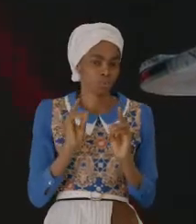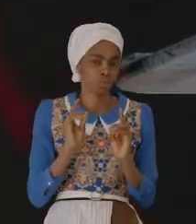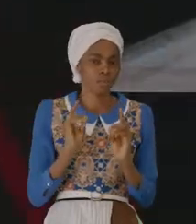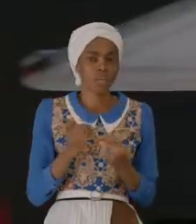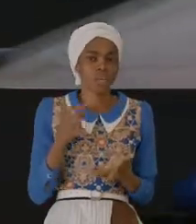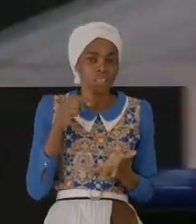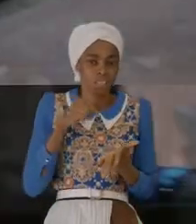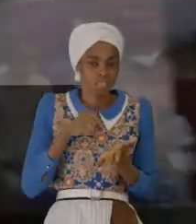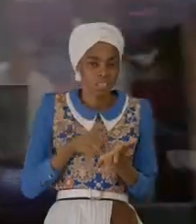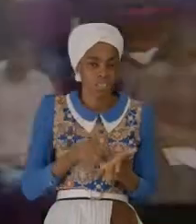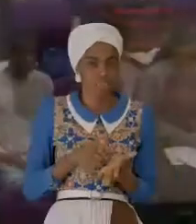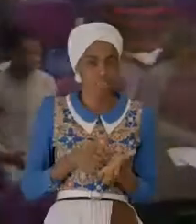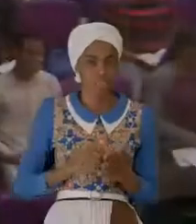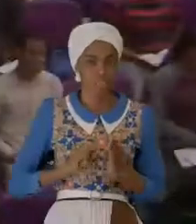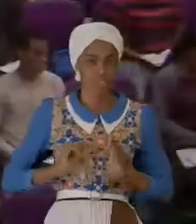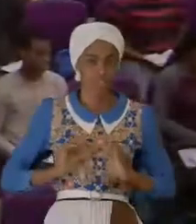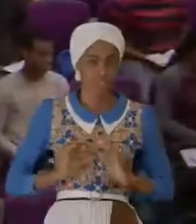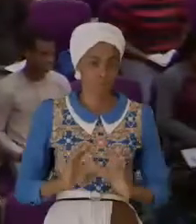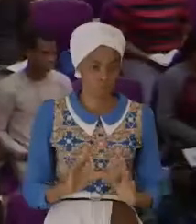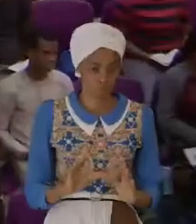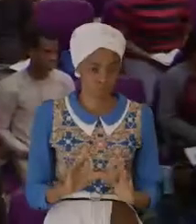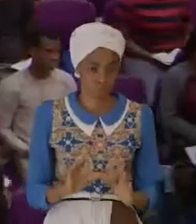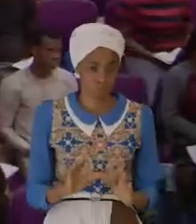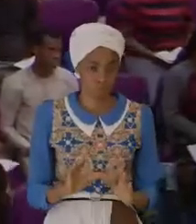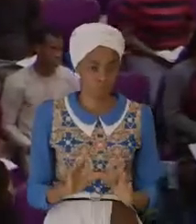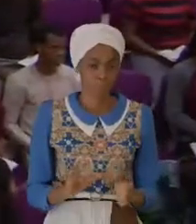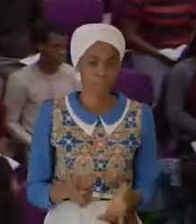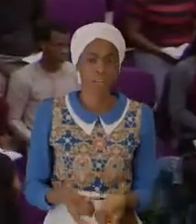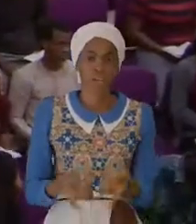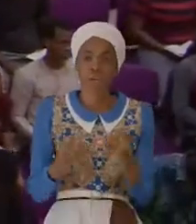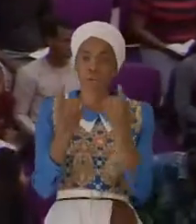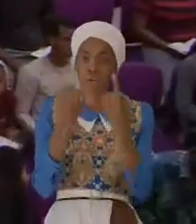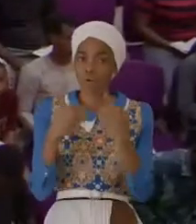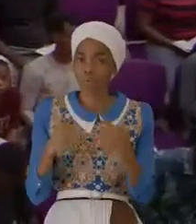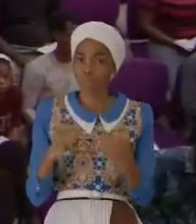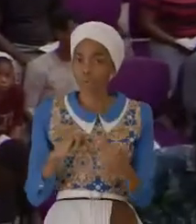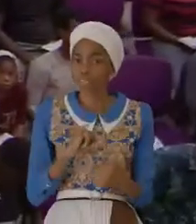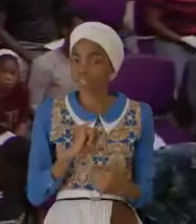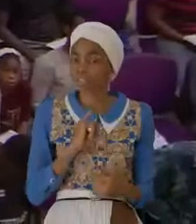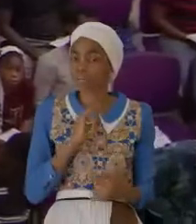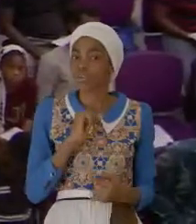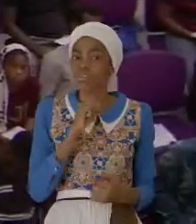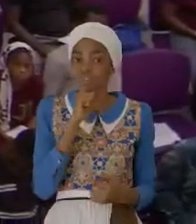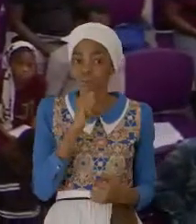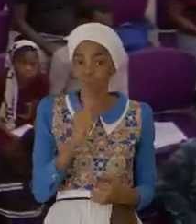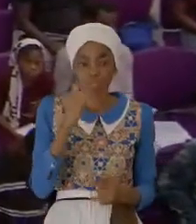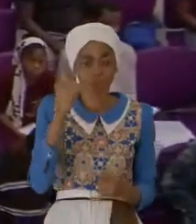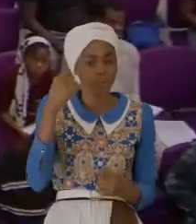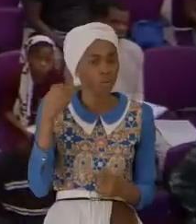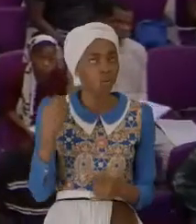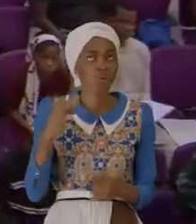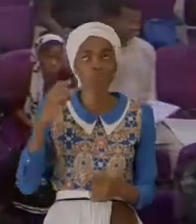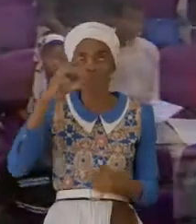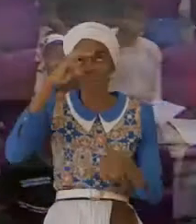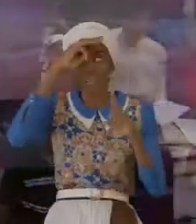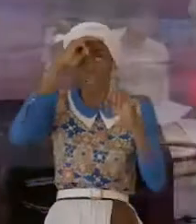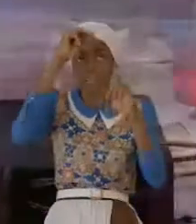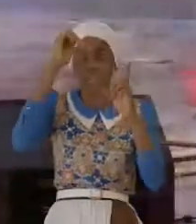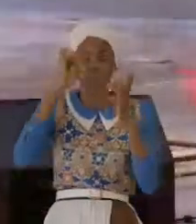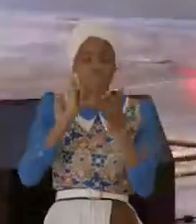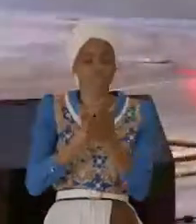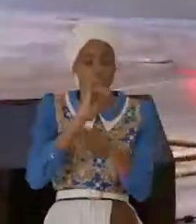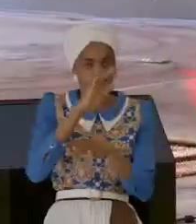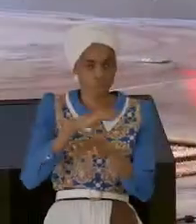this persuasion cometh not of him that call is